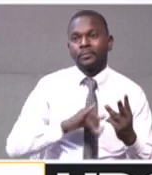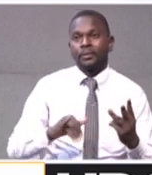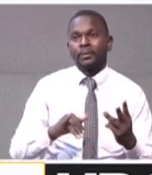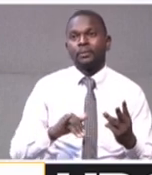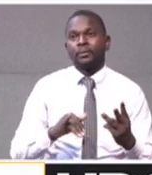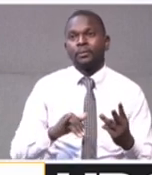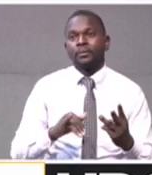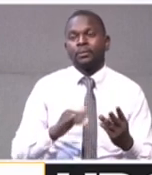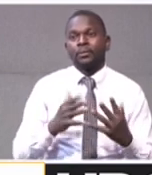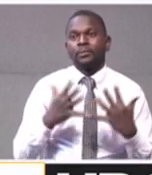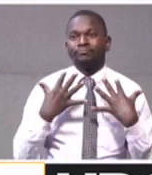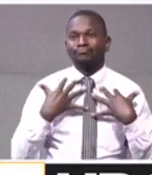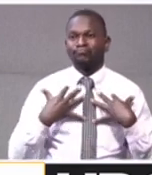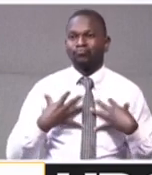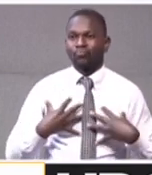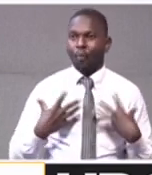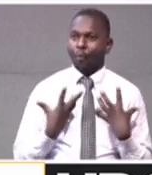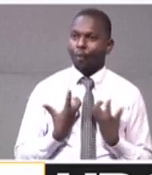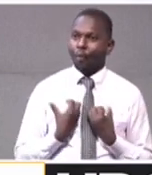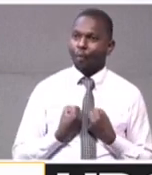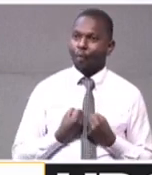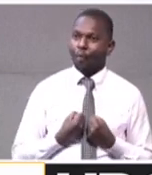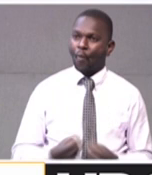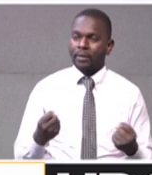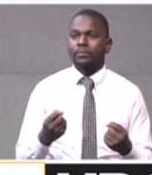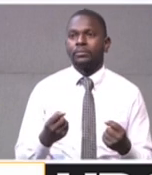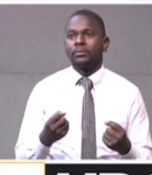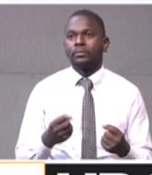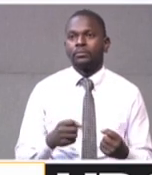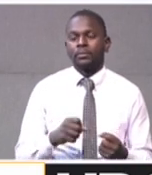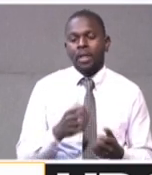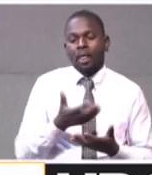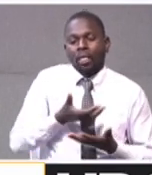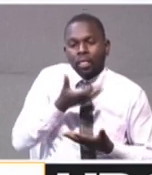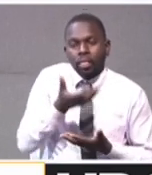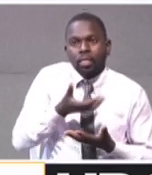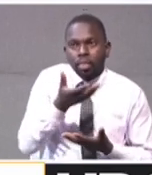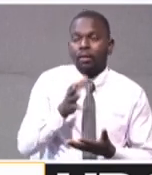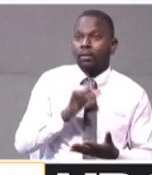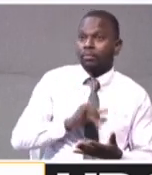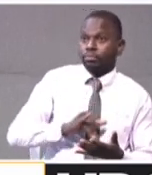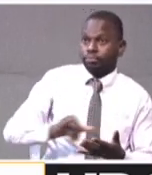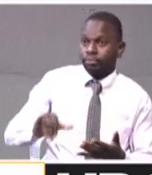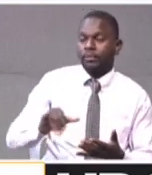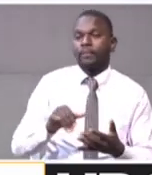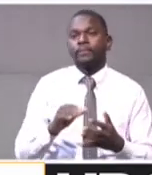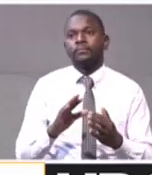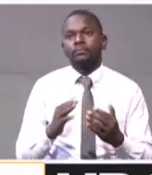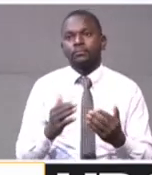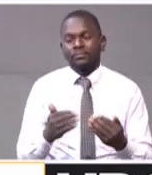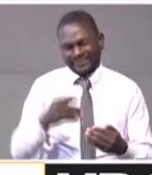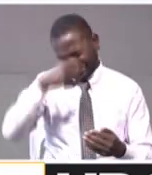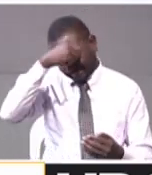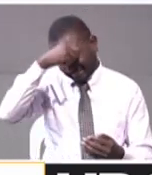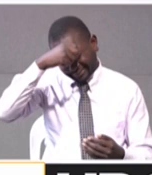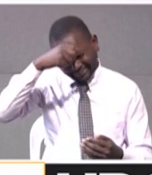dehydration, what they call dehydration, losing the fluids, either through vomiting, through diarrhea, through